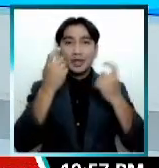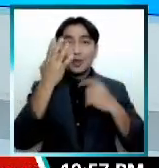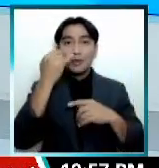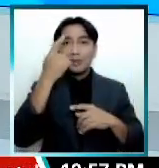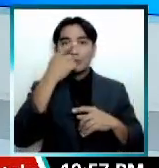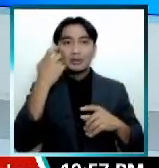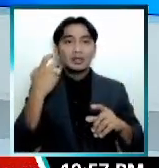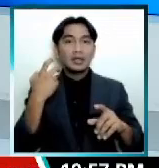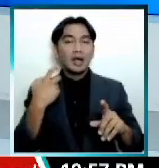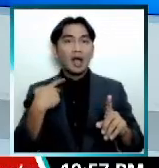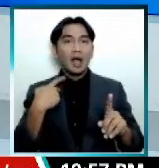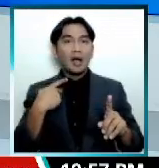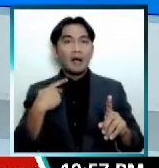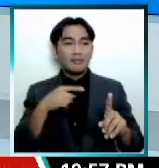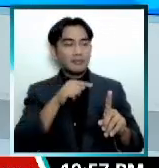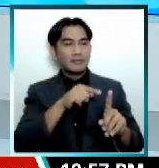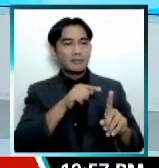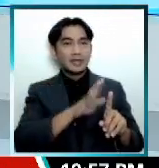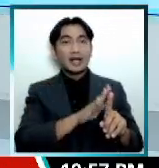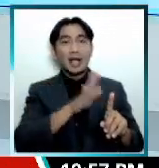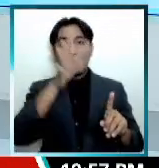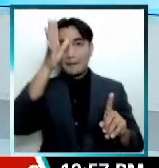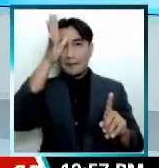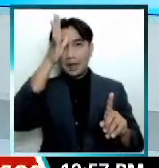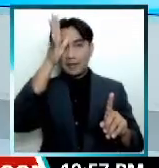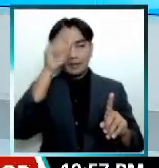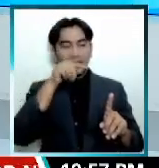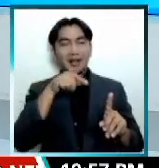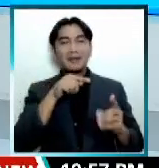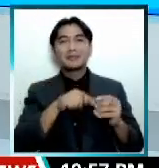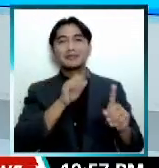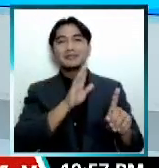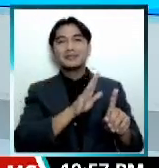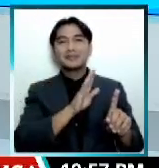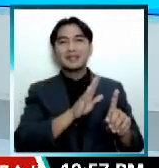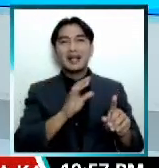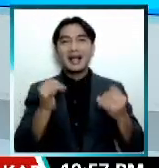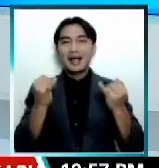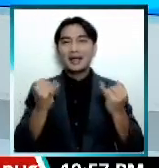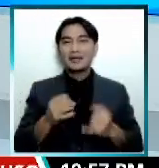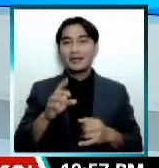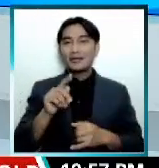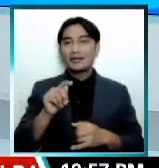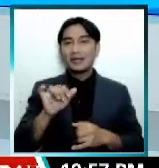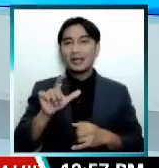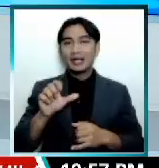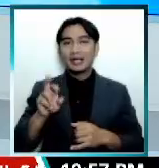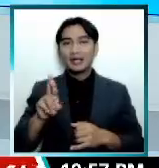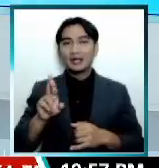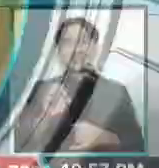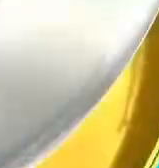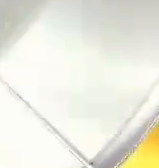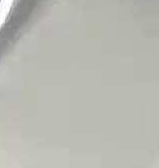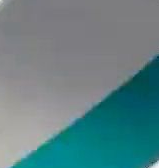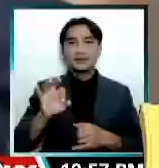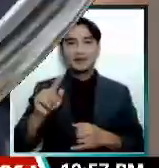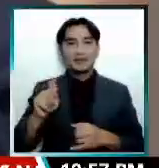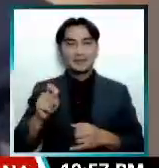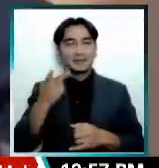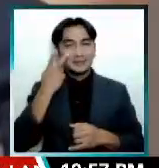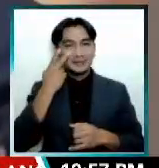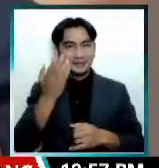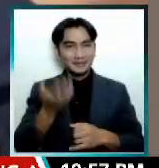gift ng ama na may kinalaman sa idolo niyang si Taylor Swift. Kung ano yan, pusuan sa report ni Jamie Santos.